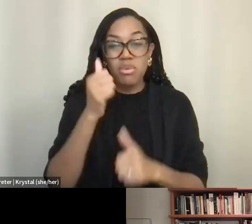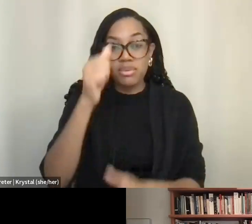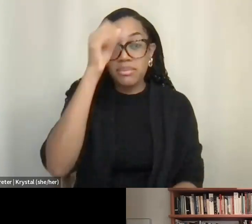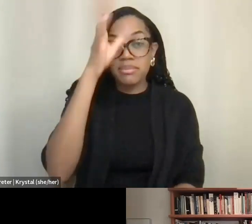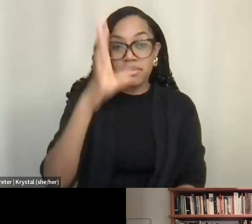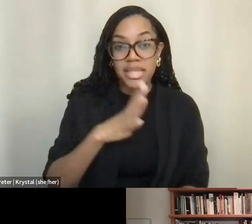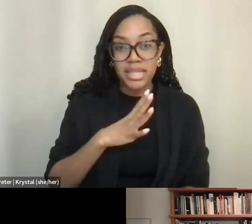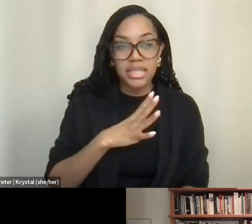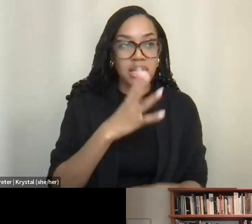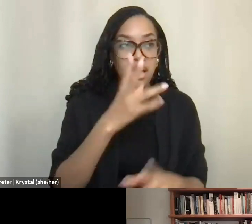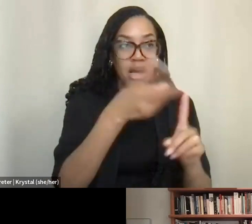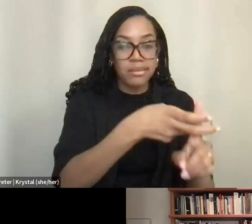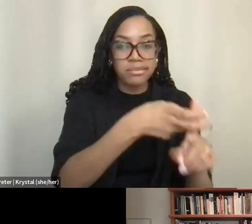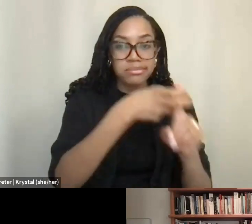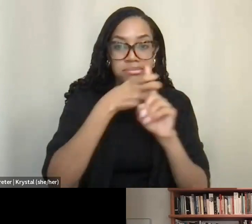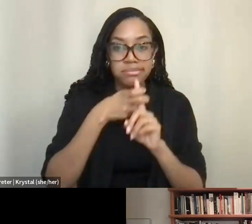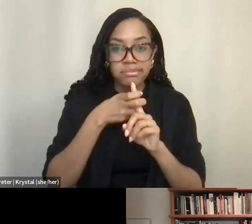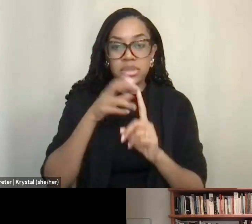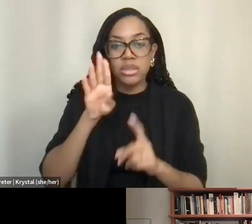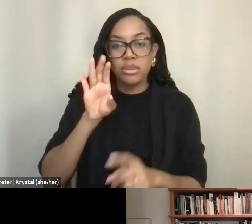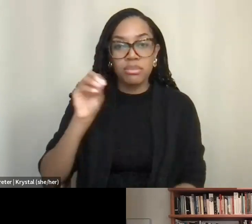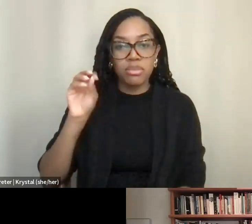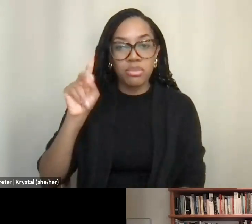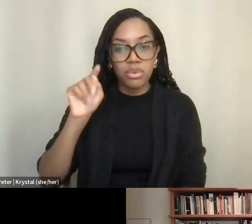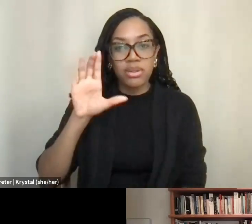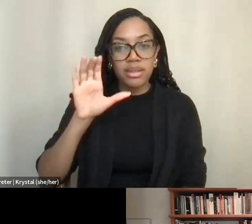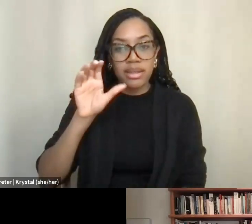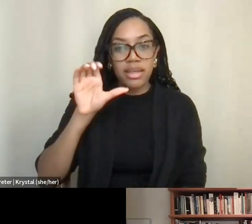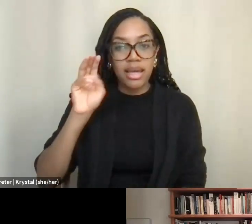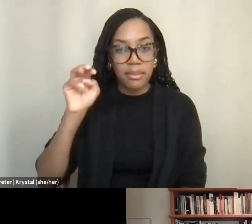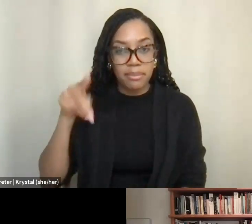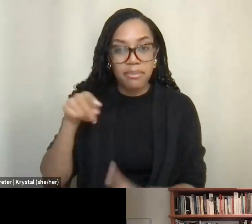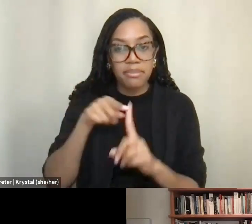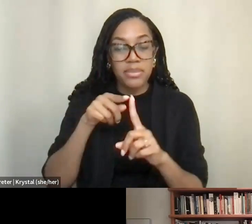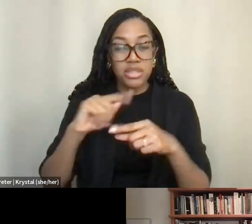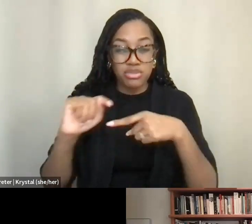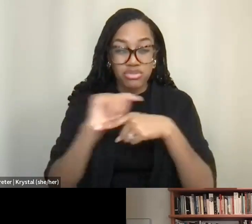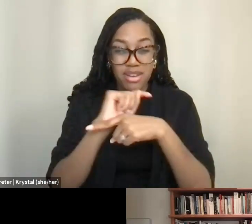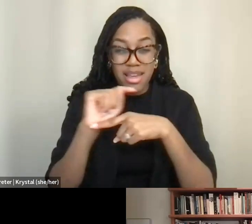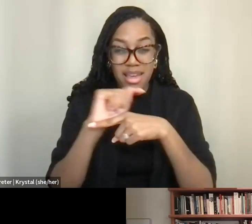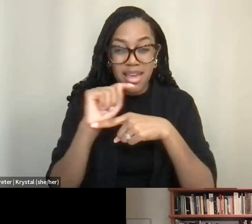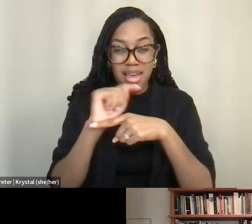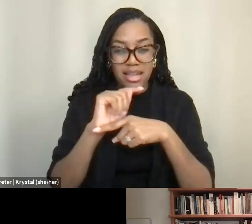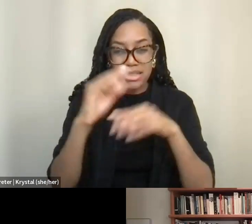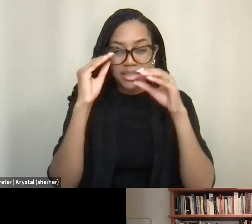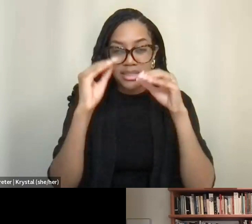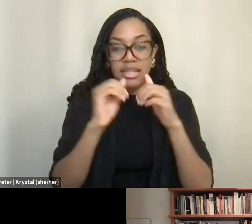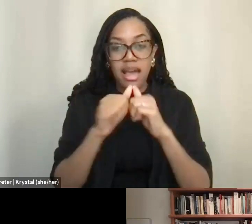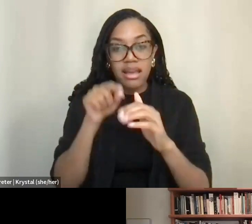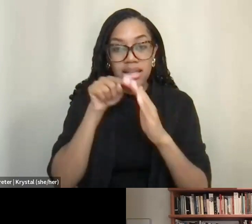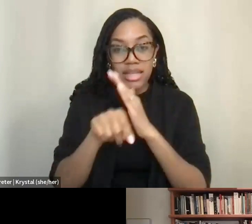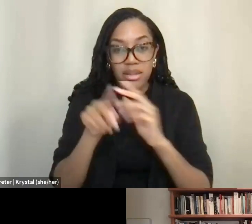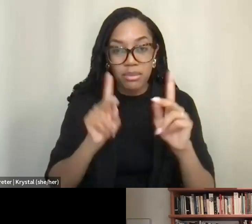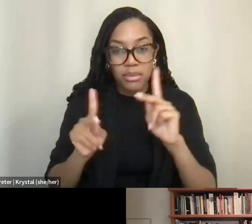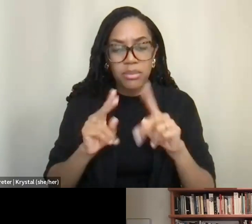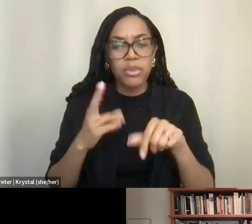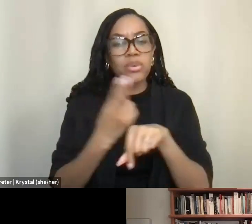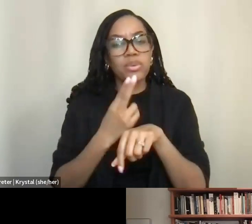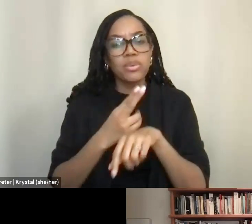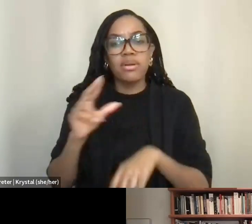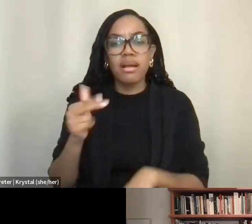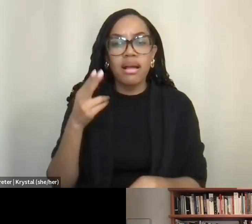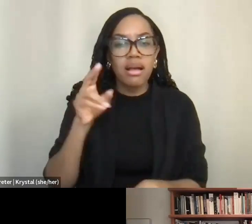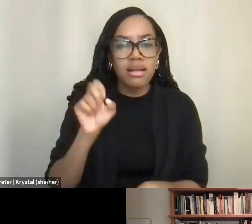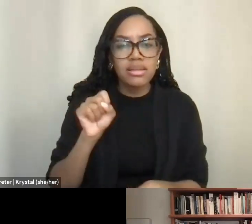be trained and encouraged to learn how to kill people and use firearms to do it. And then the theory is